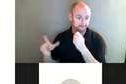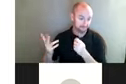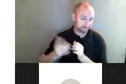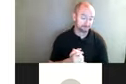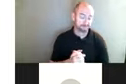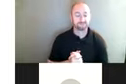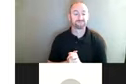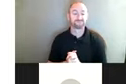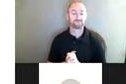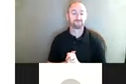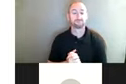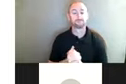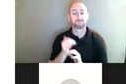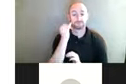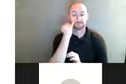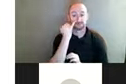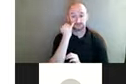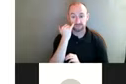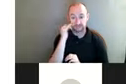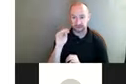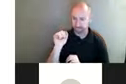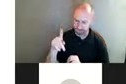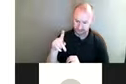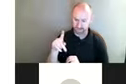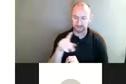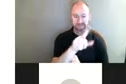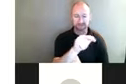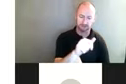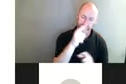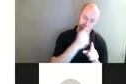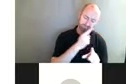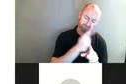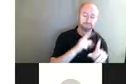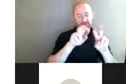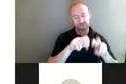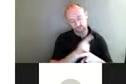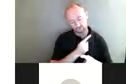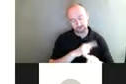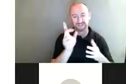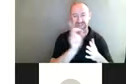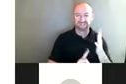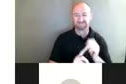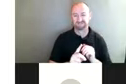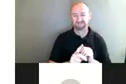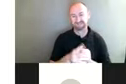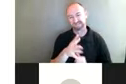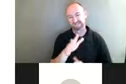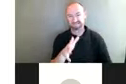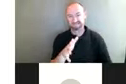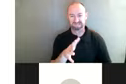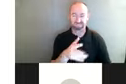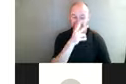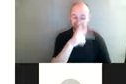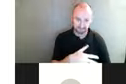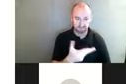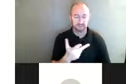have high quality and completely appropriate data representation and analysis, but the design is amateurish or unattractive, we